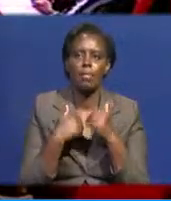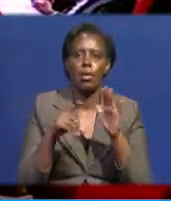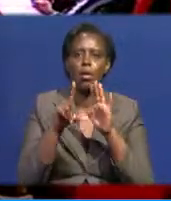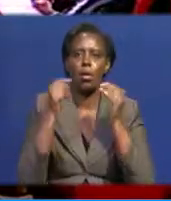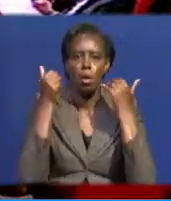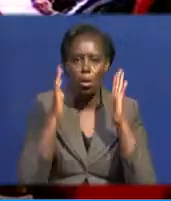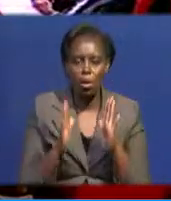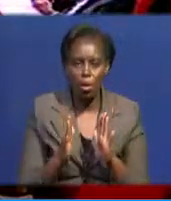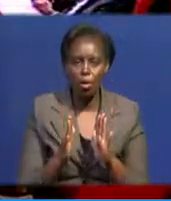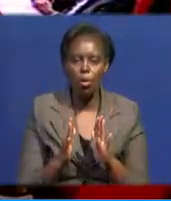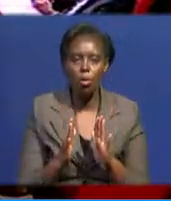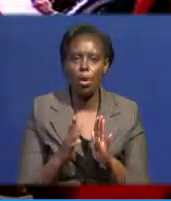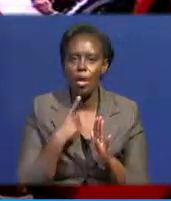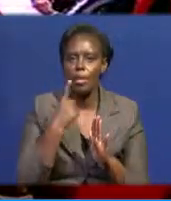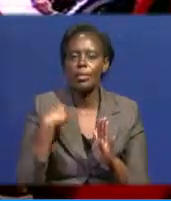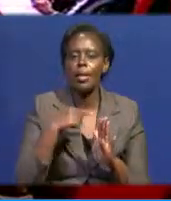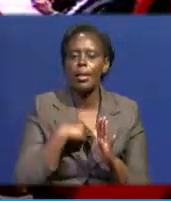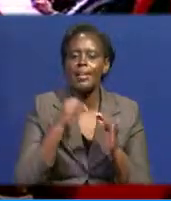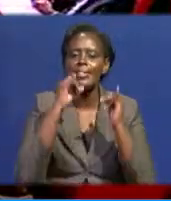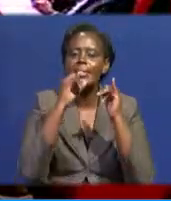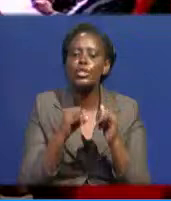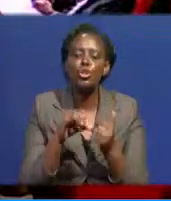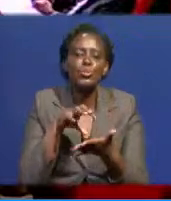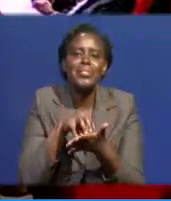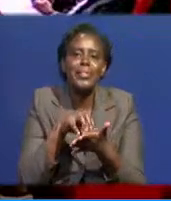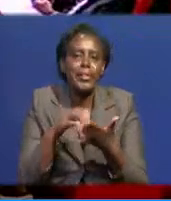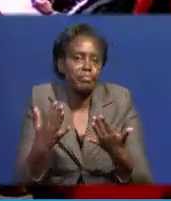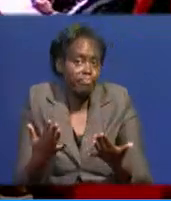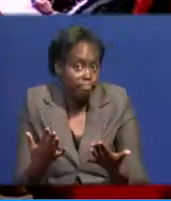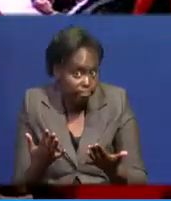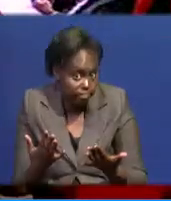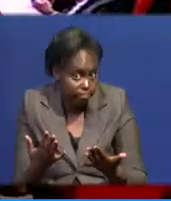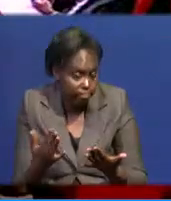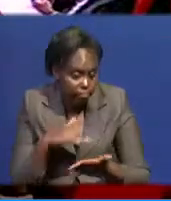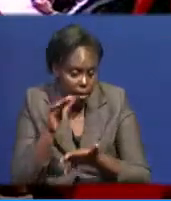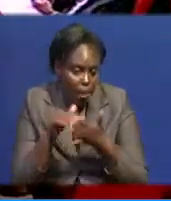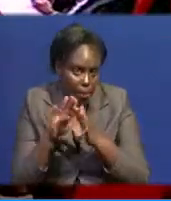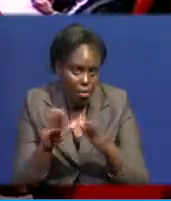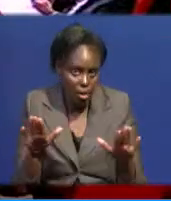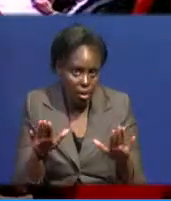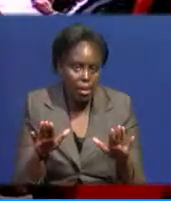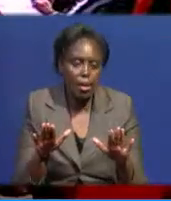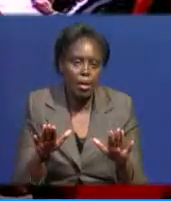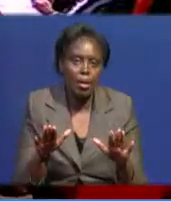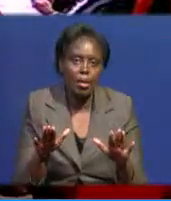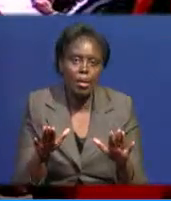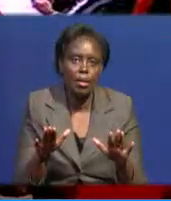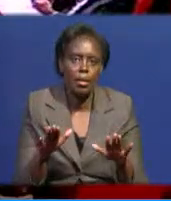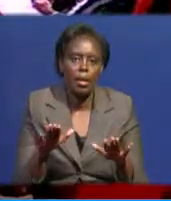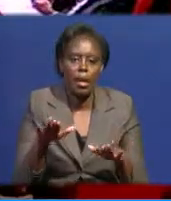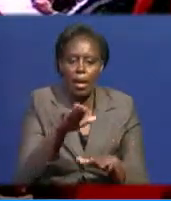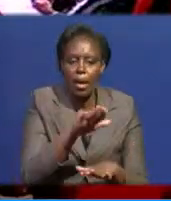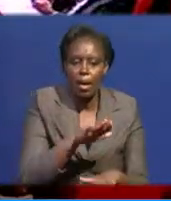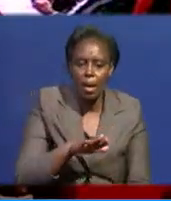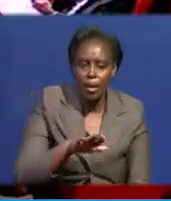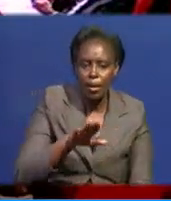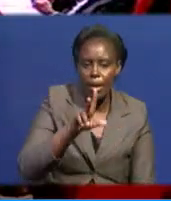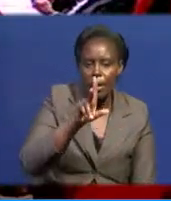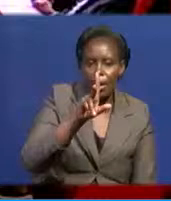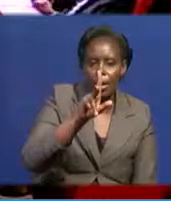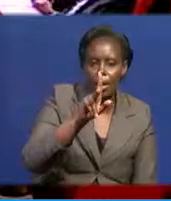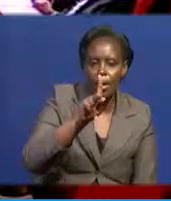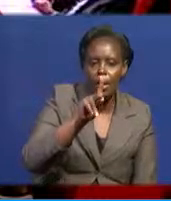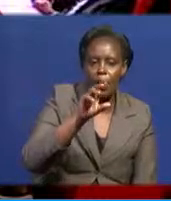lawyer, update us as to the status of the land against Konza City? There are titles which have been